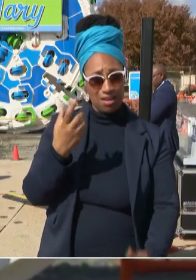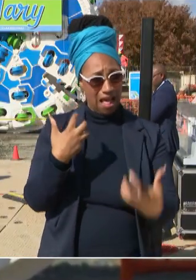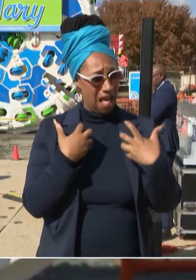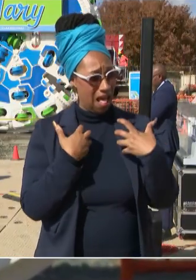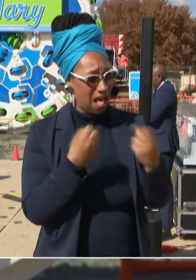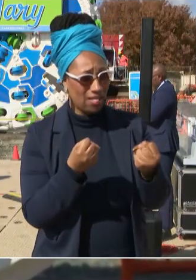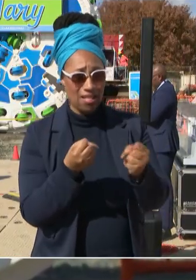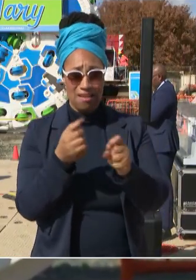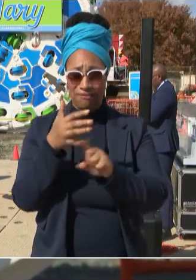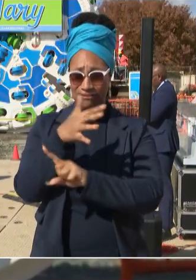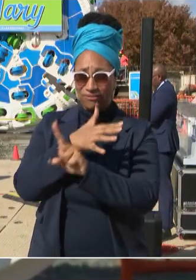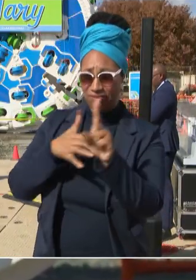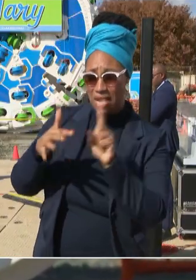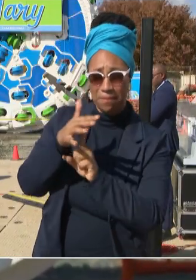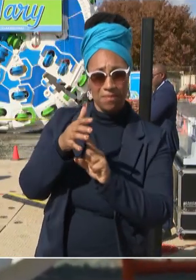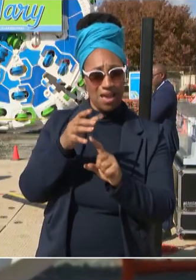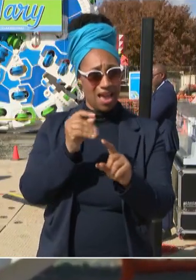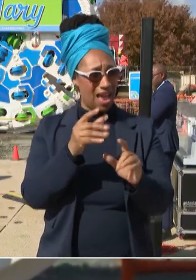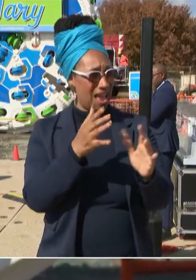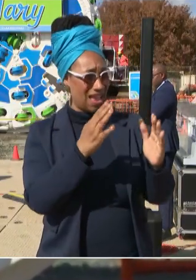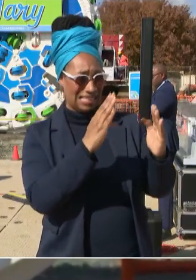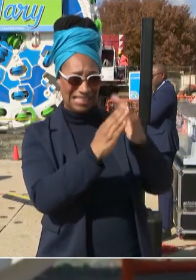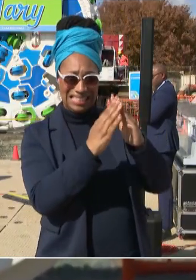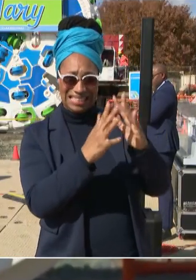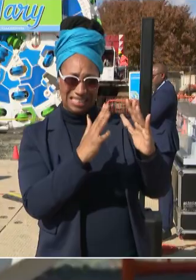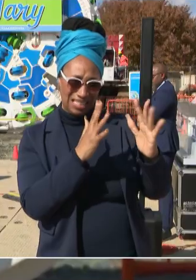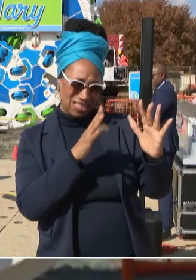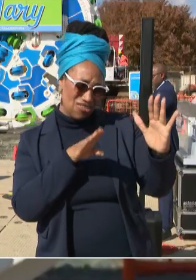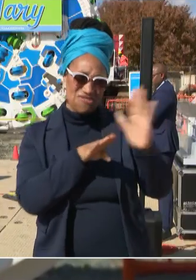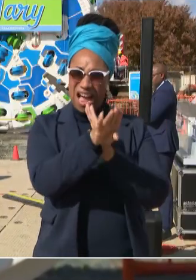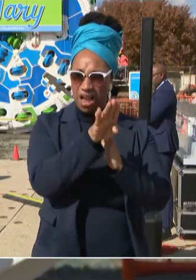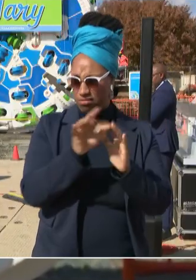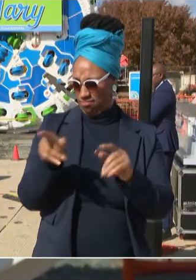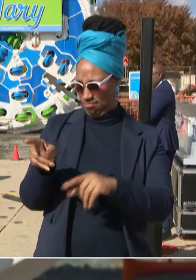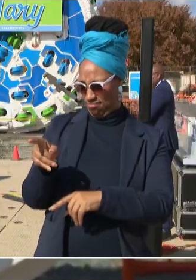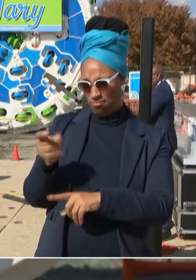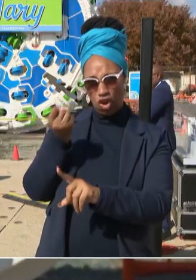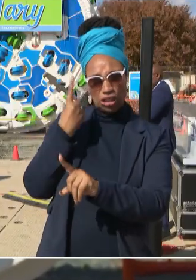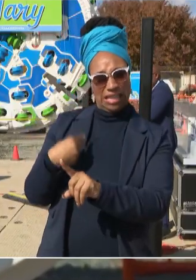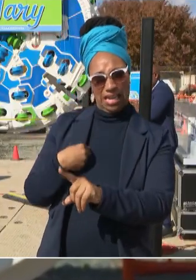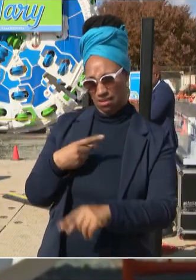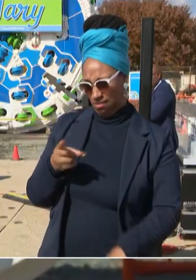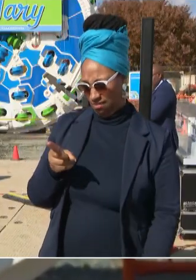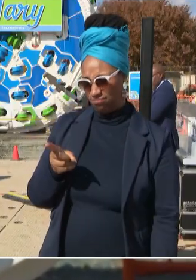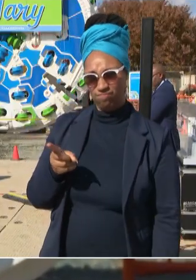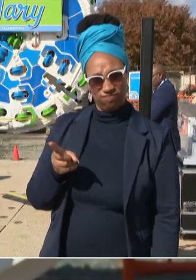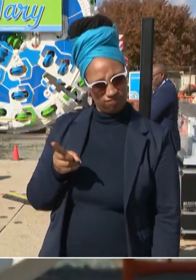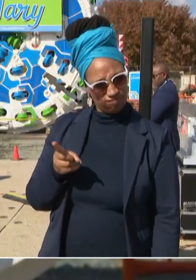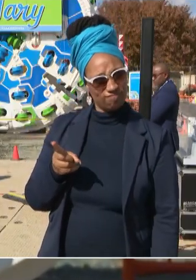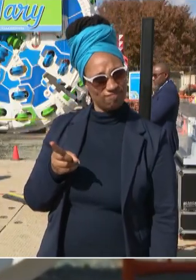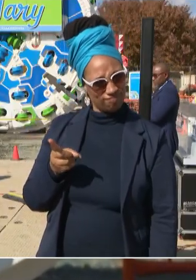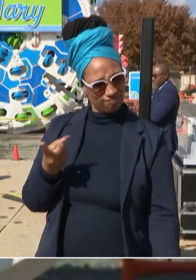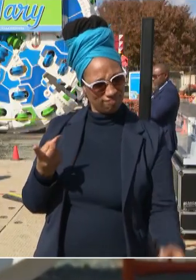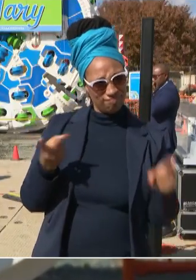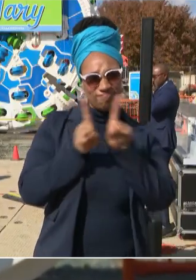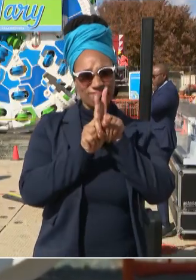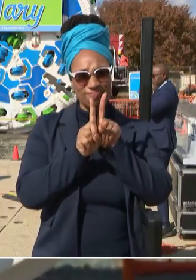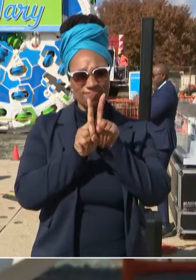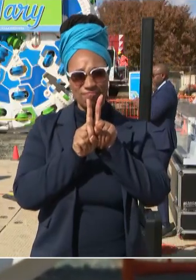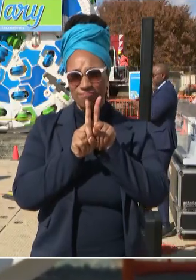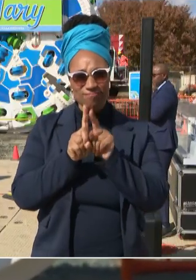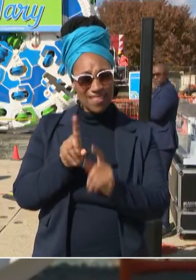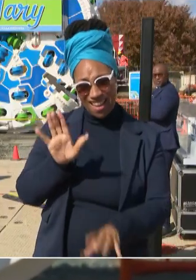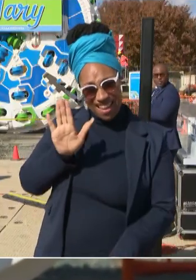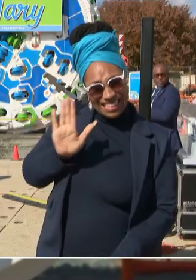a thriving city. Nearly all of this progress has been achieved during her leadership and service here in